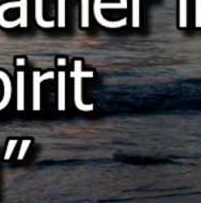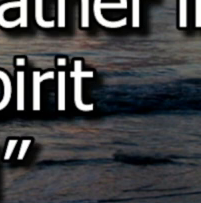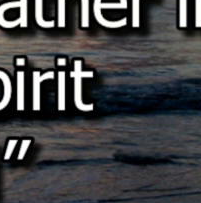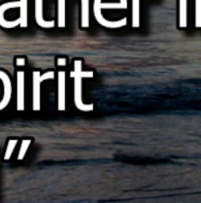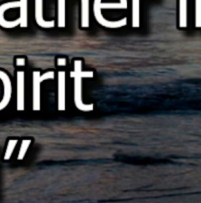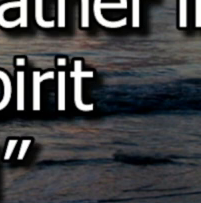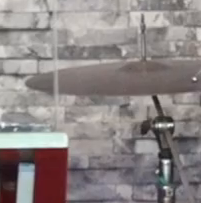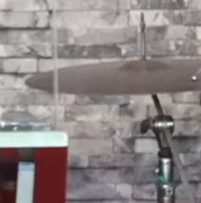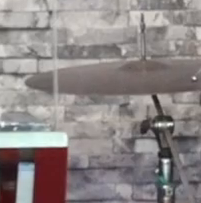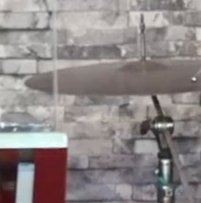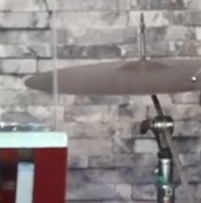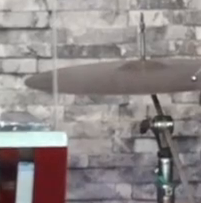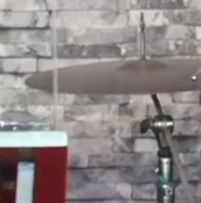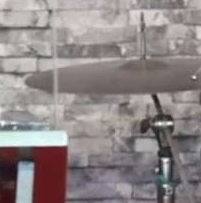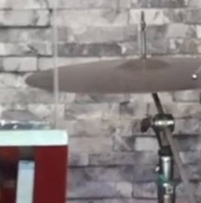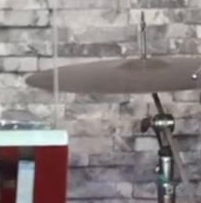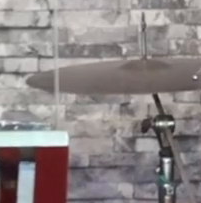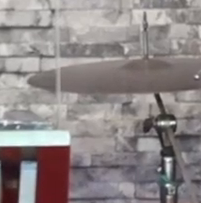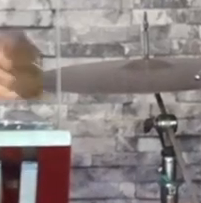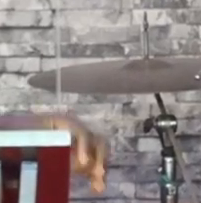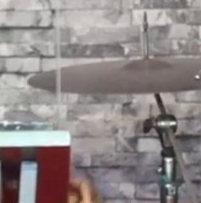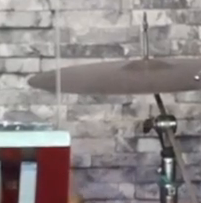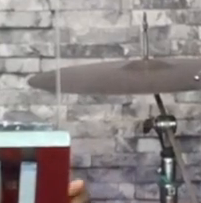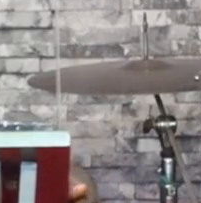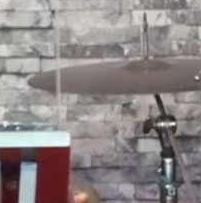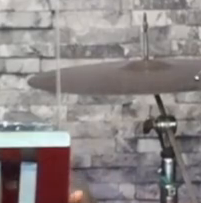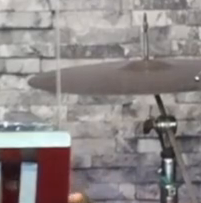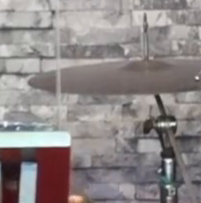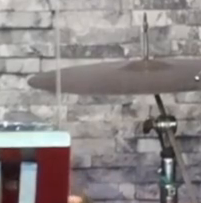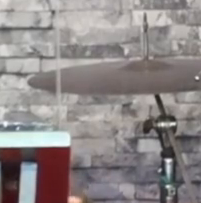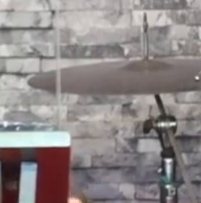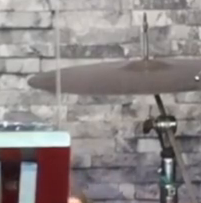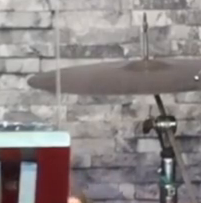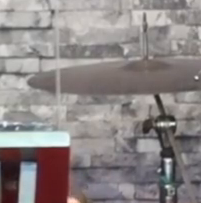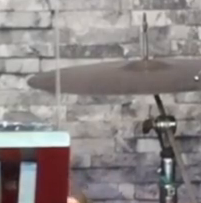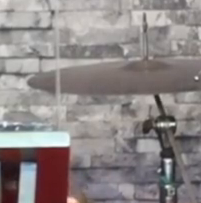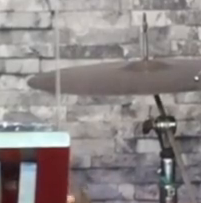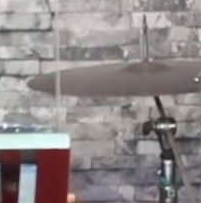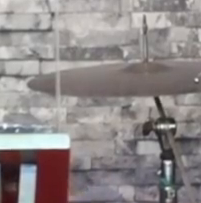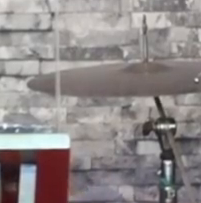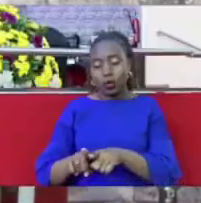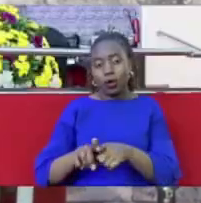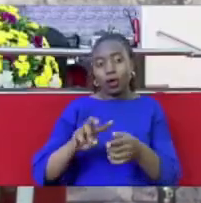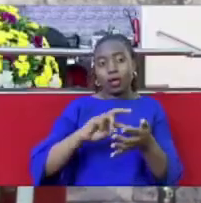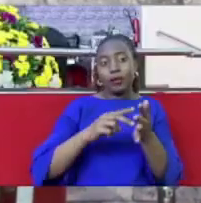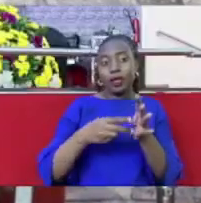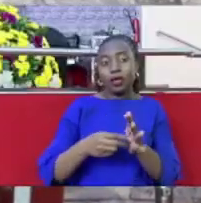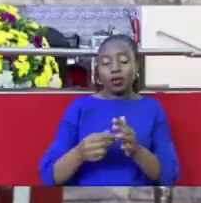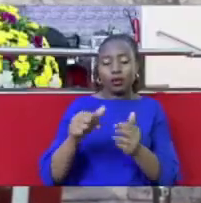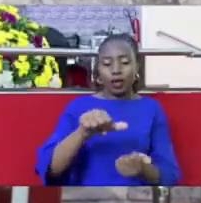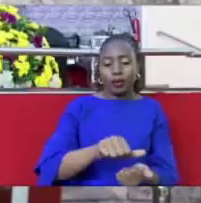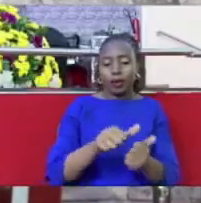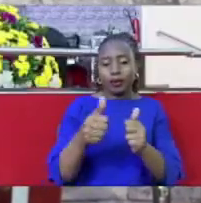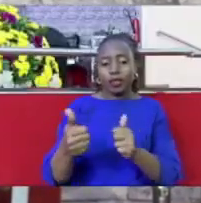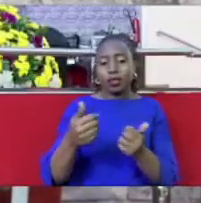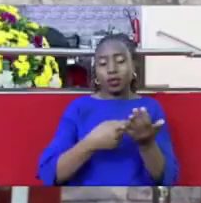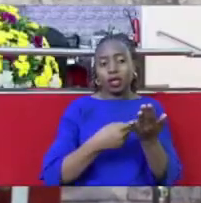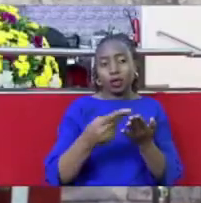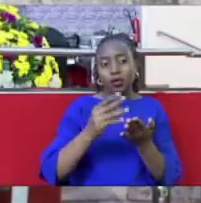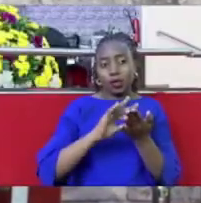And especially about the need to be baptized of the Holy Spirit. Na hasa kuhusu ubatizo wa Roho Mtakatifu.